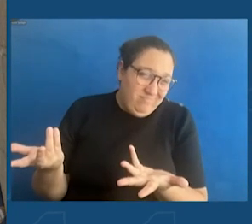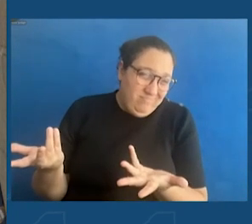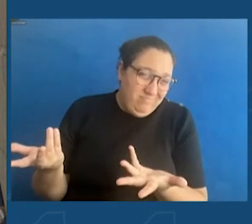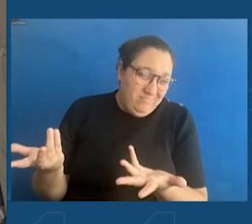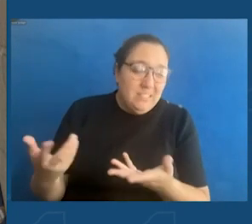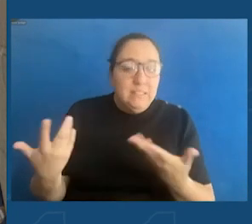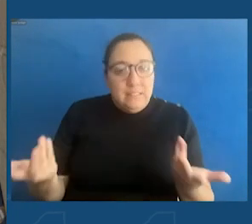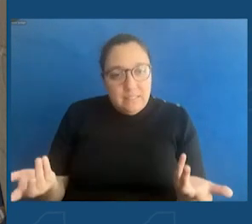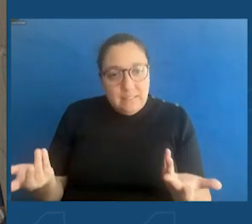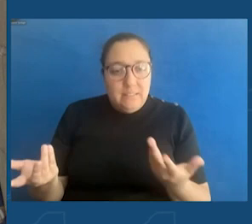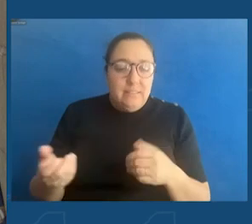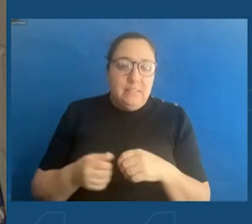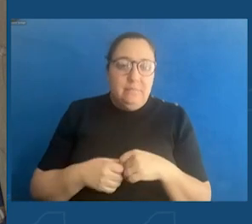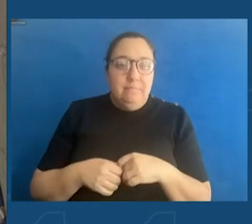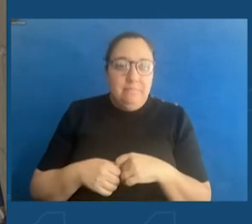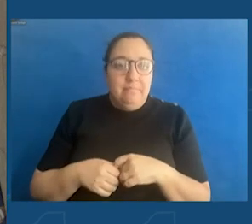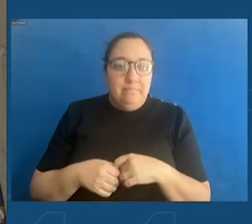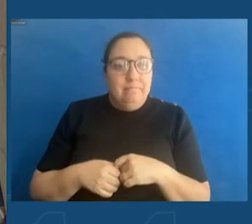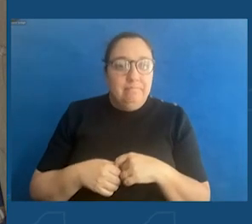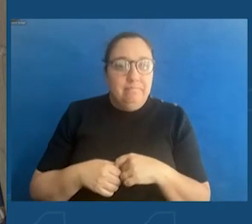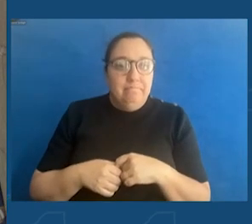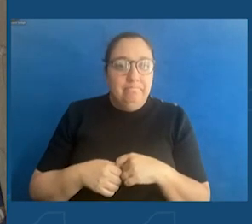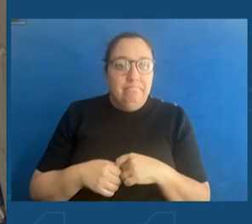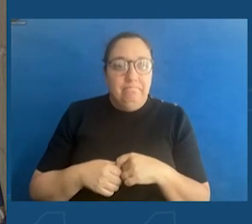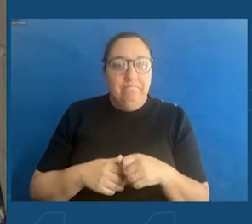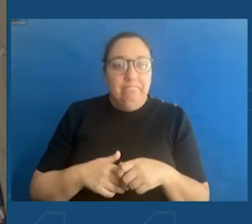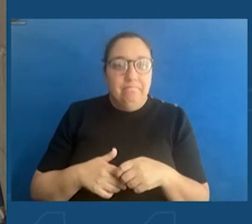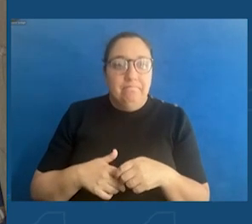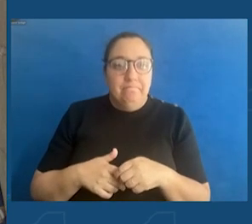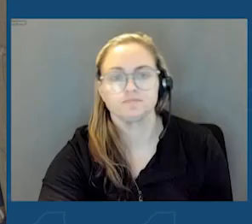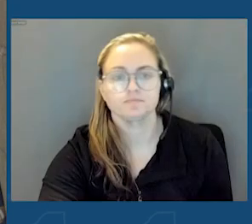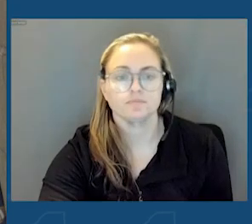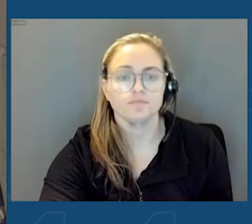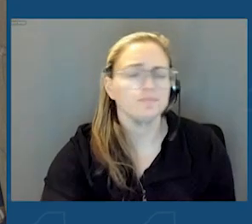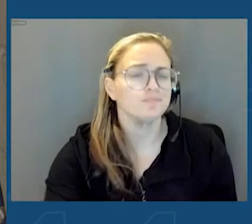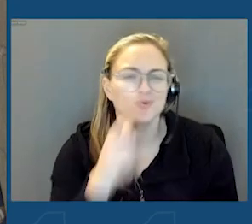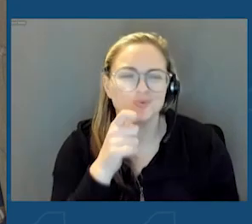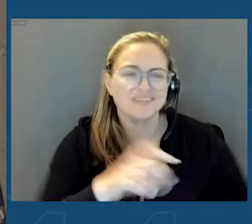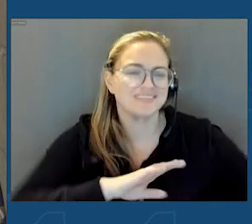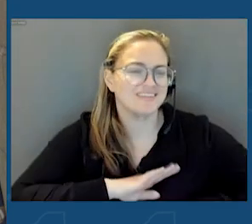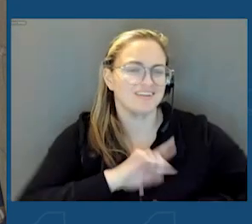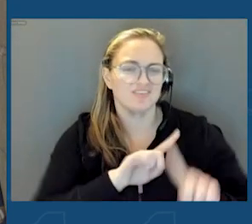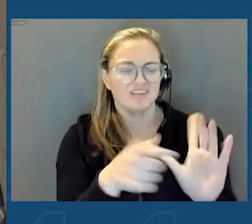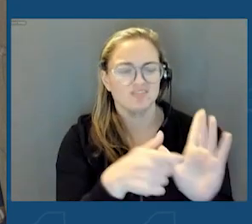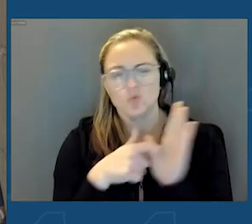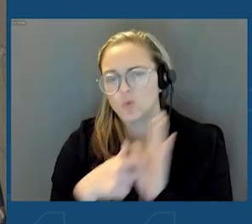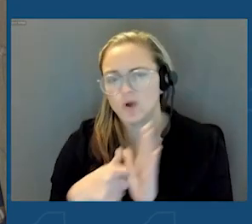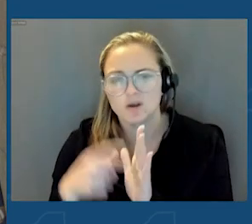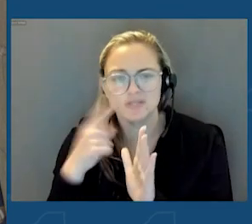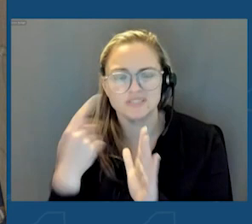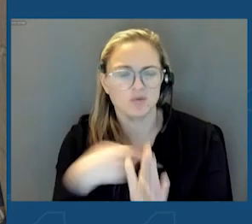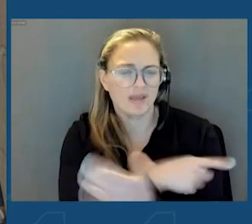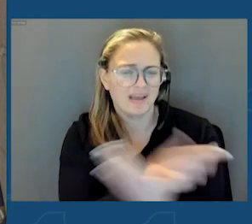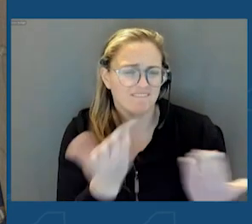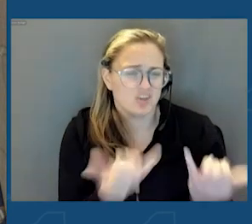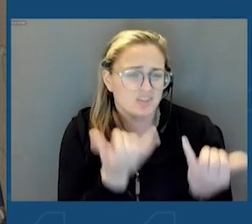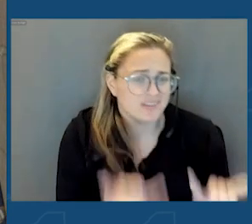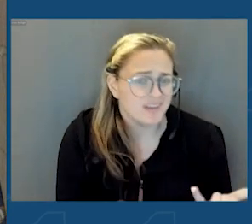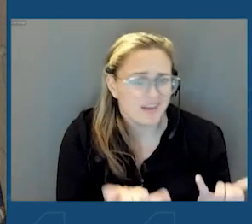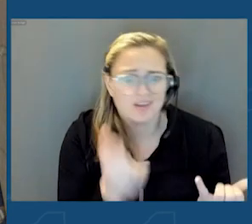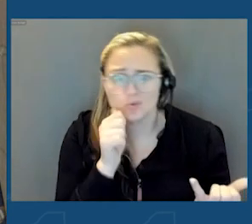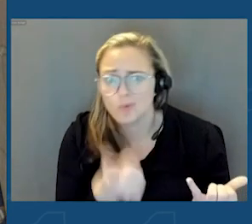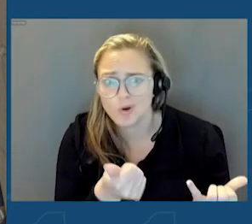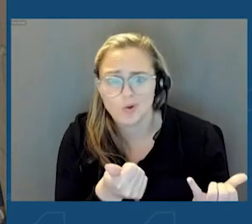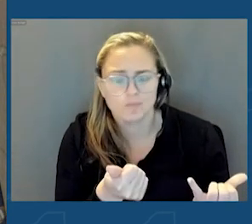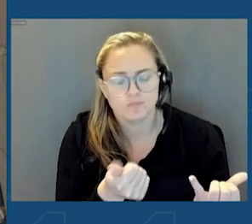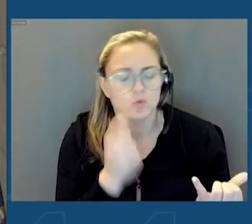meet the demands of today and certainly the demands of tomorrow. So we're more than doubling the investment approved back in 2018.